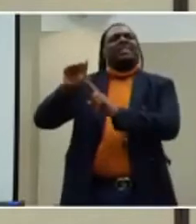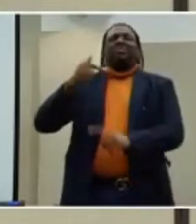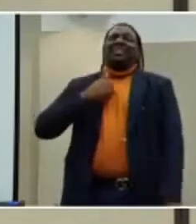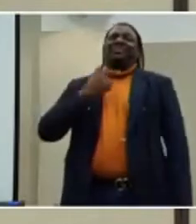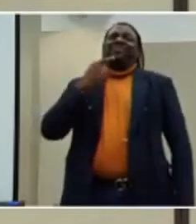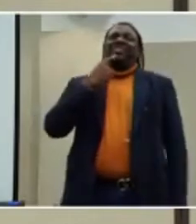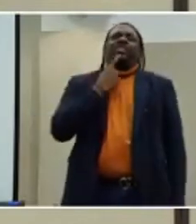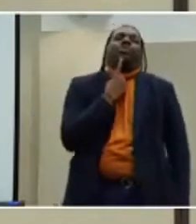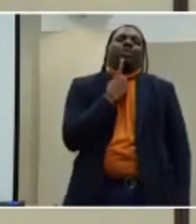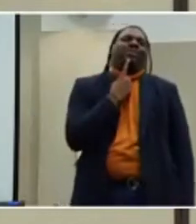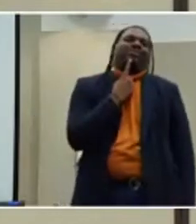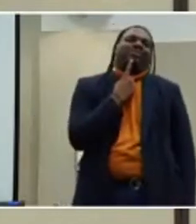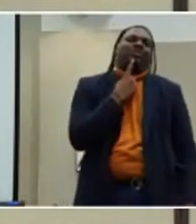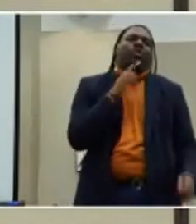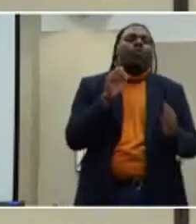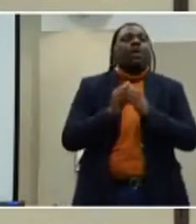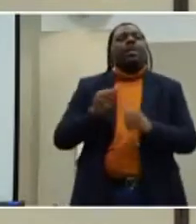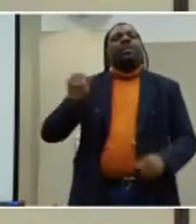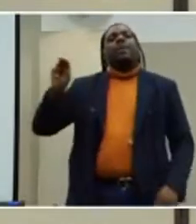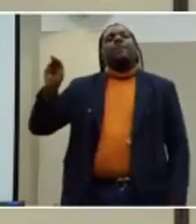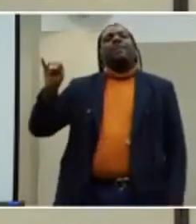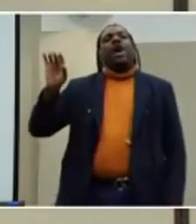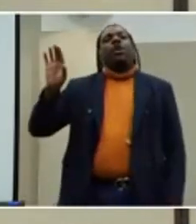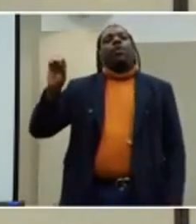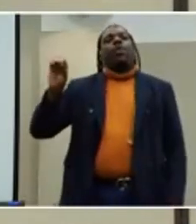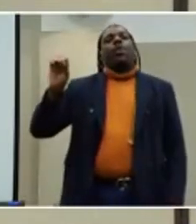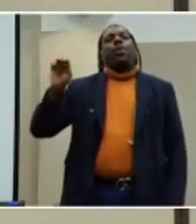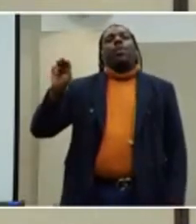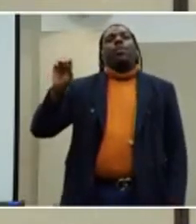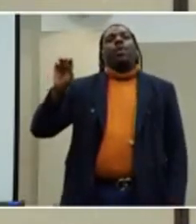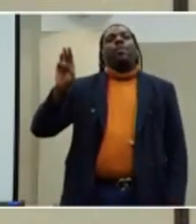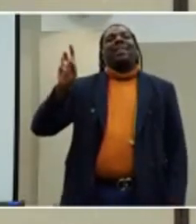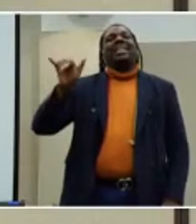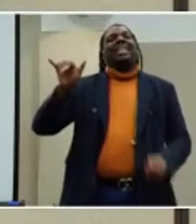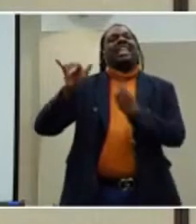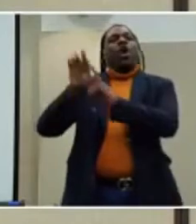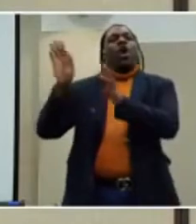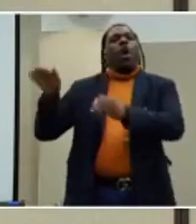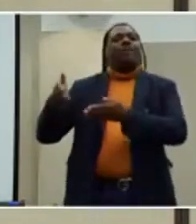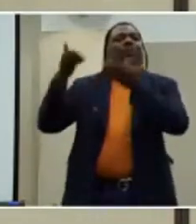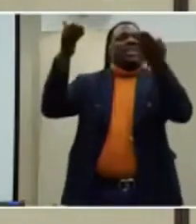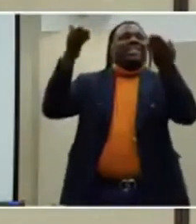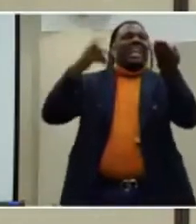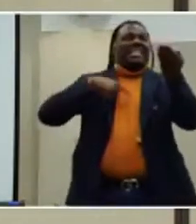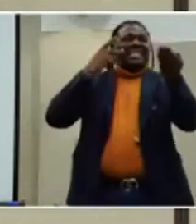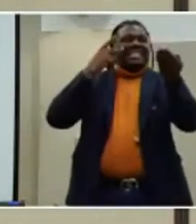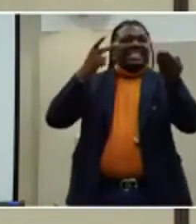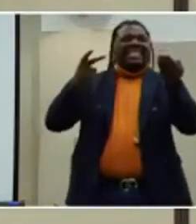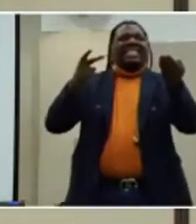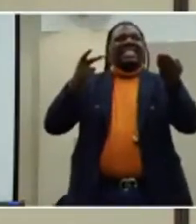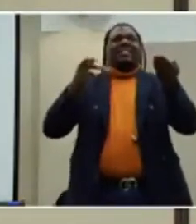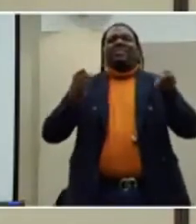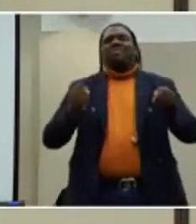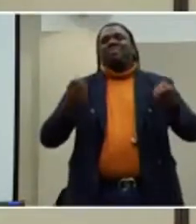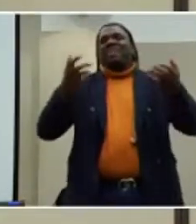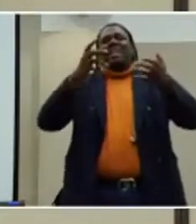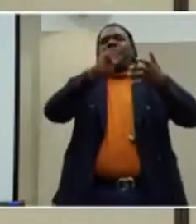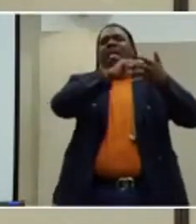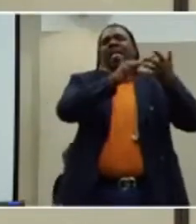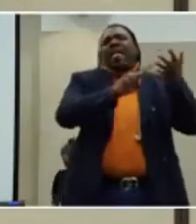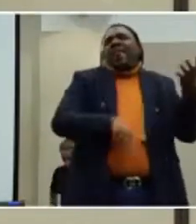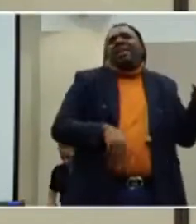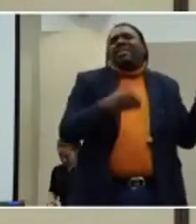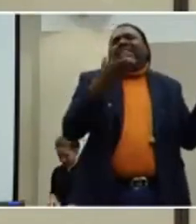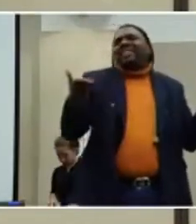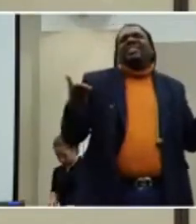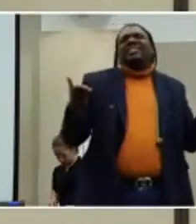disappointed in the micromobility offerings that I've seen, cropping up here with Lime, there with Spin, a ton